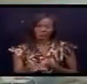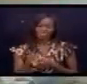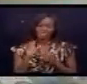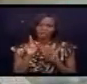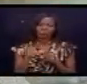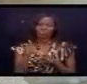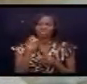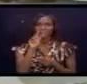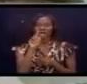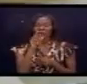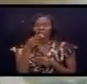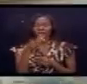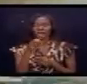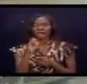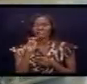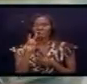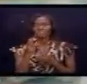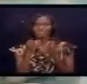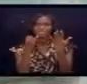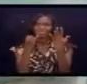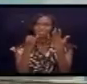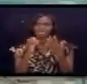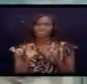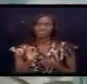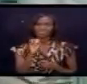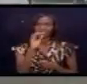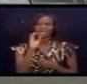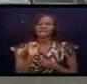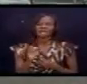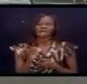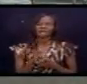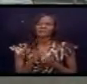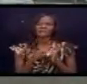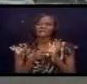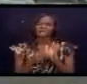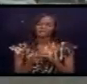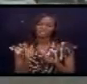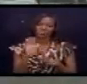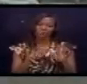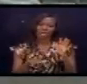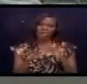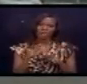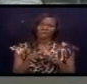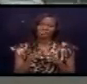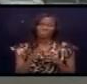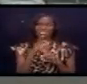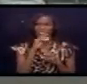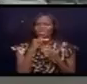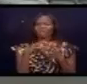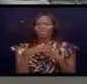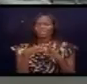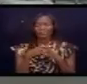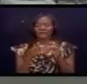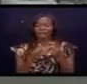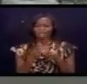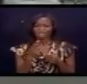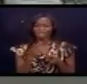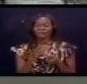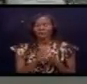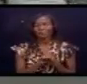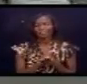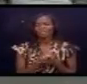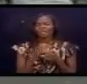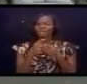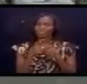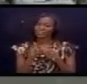transmission by 60%. Mangochi, for instance, probably has the highest population of circumcised men, but also has a